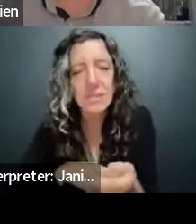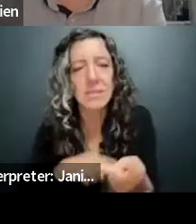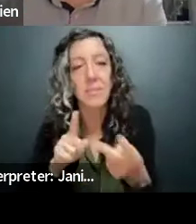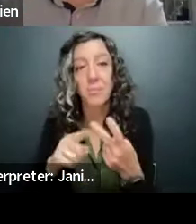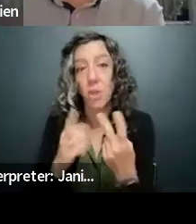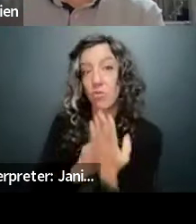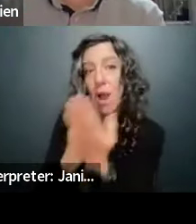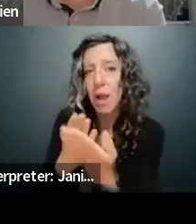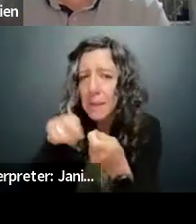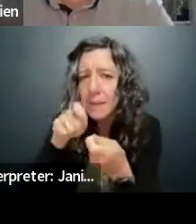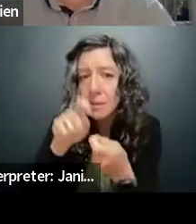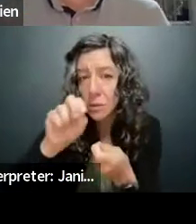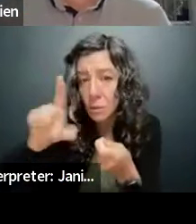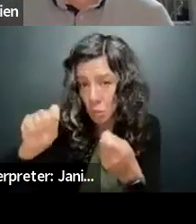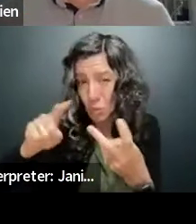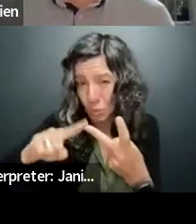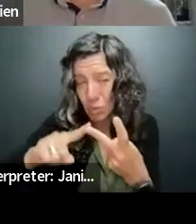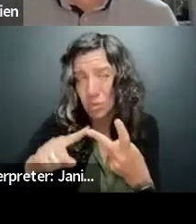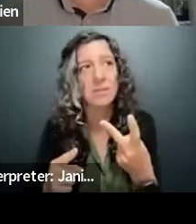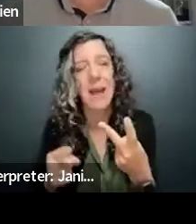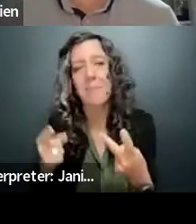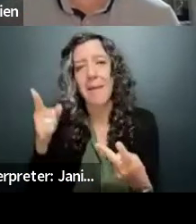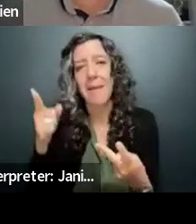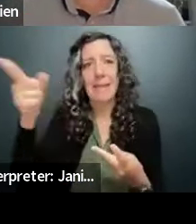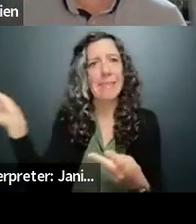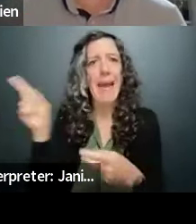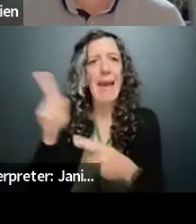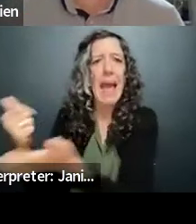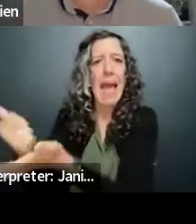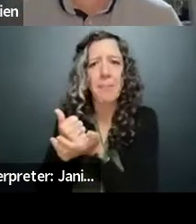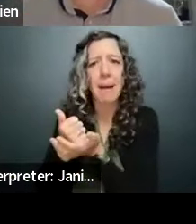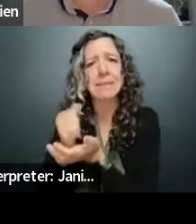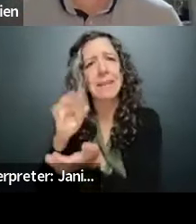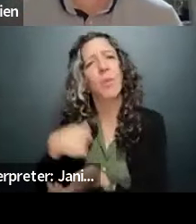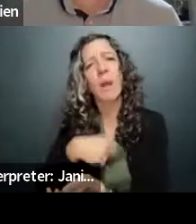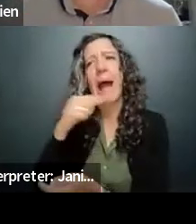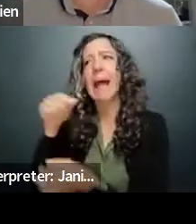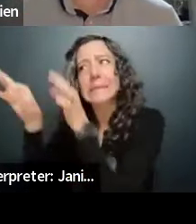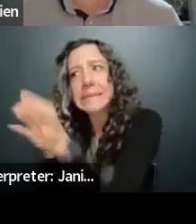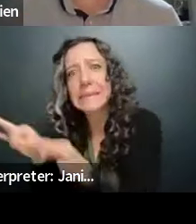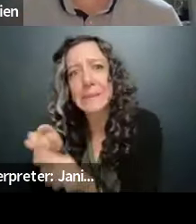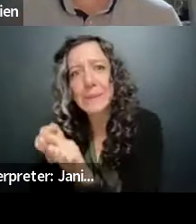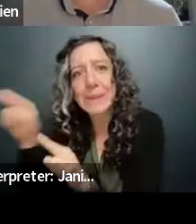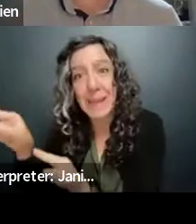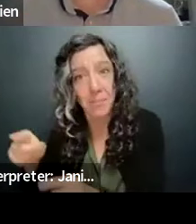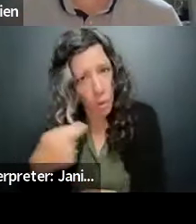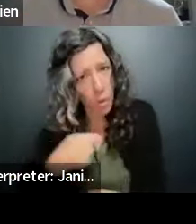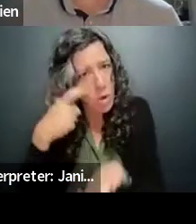tools. Like they cannot help us if we don't tell them how, basically, right? We saw that there was a